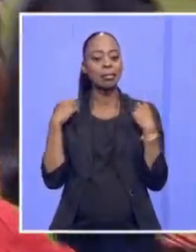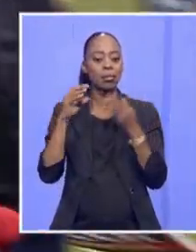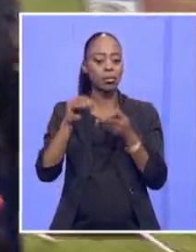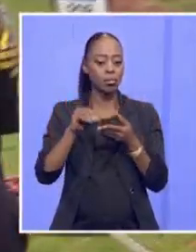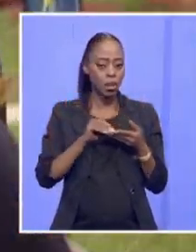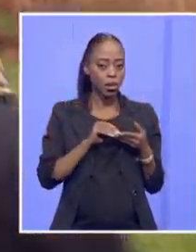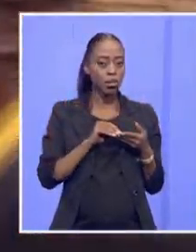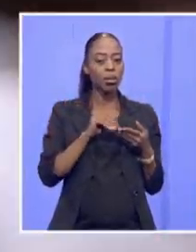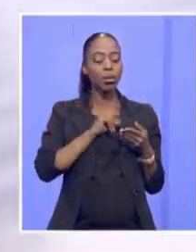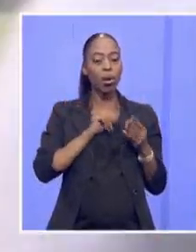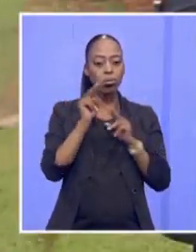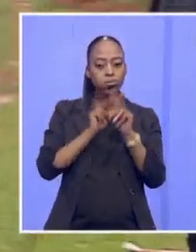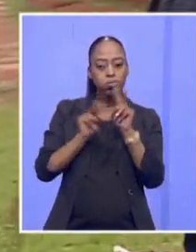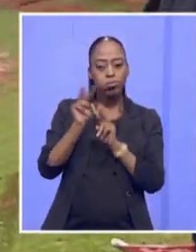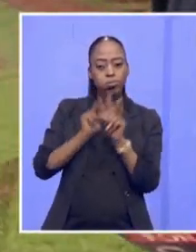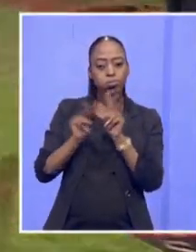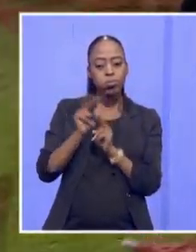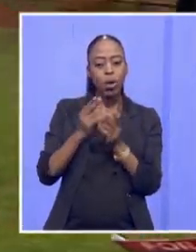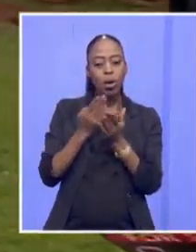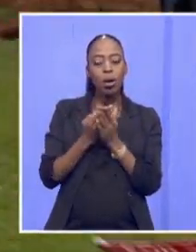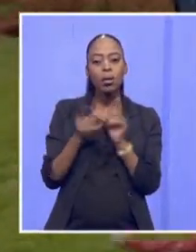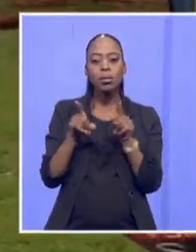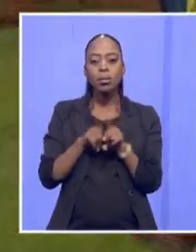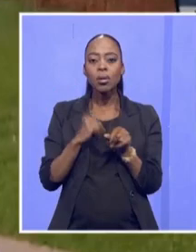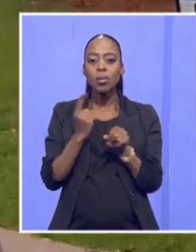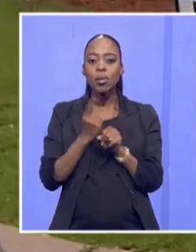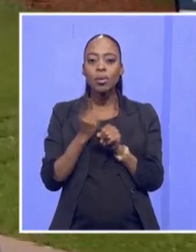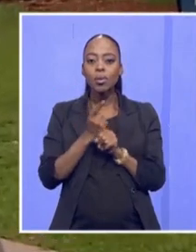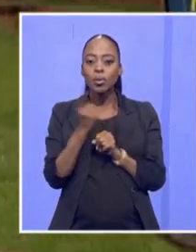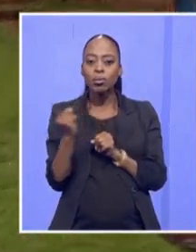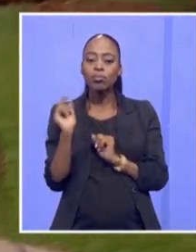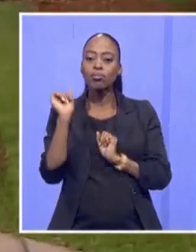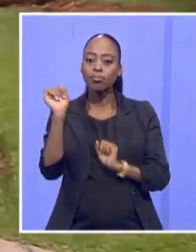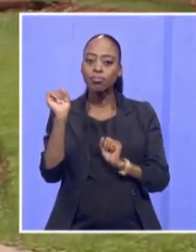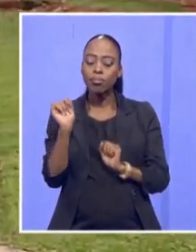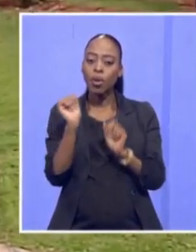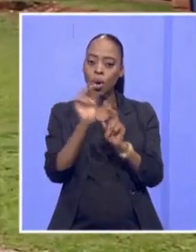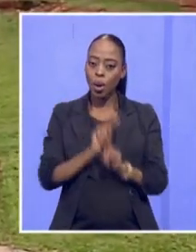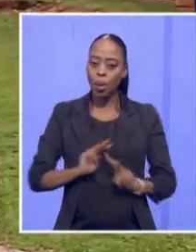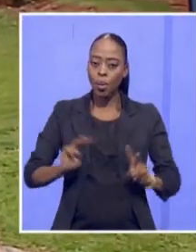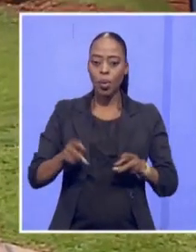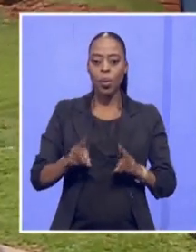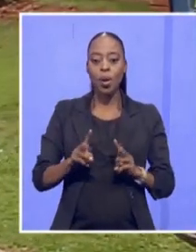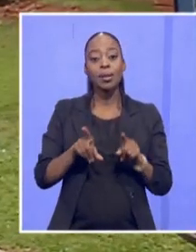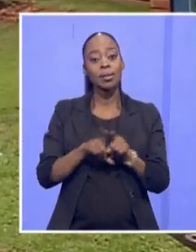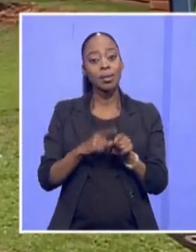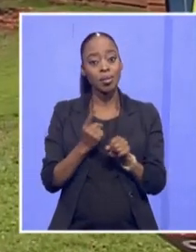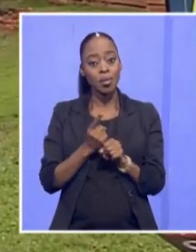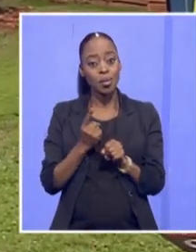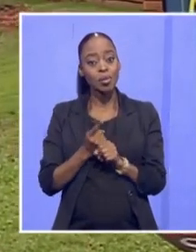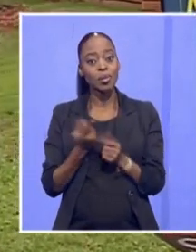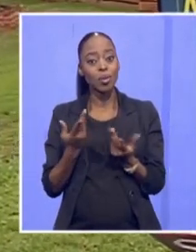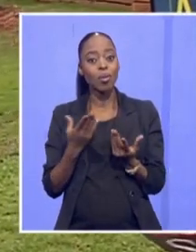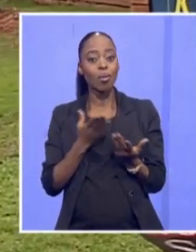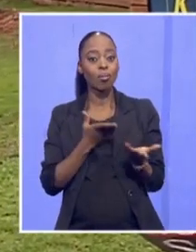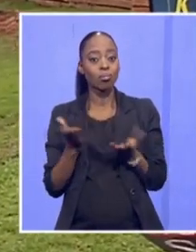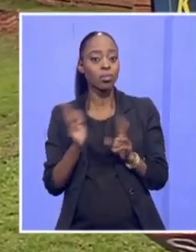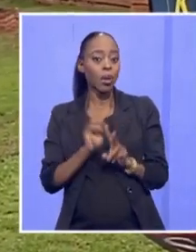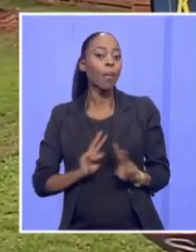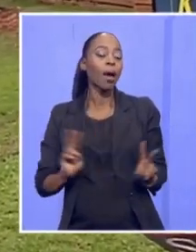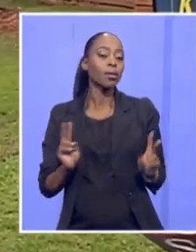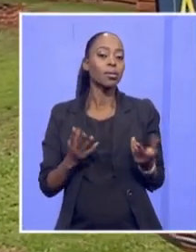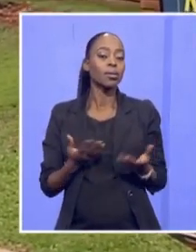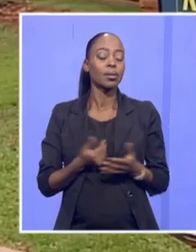here to ensure that the picketers are also picketing peacefully. They are certainly are peaceful at this particular stage.